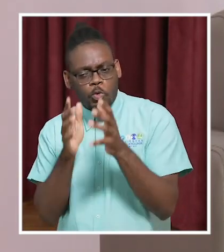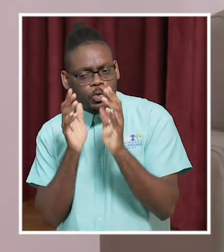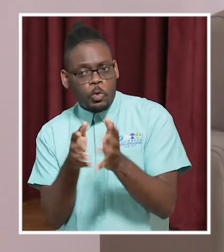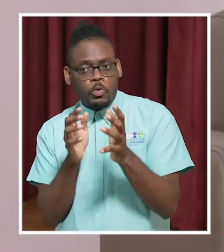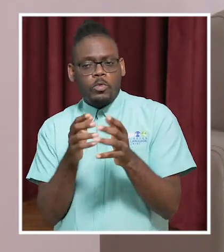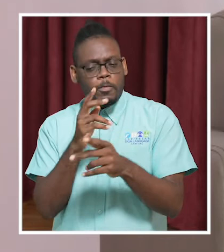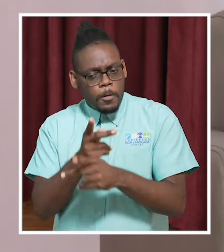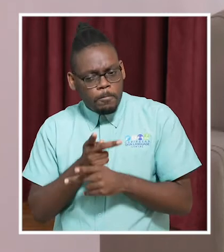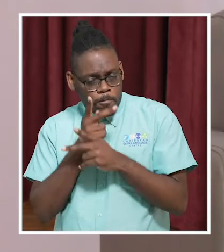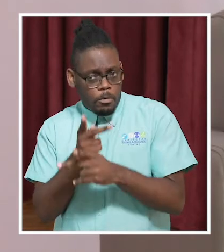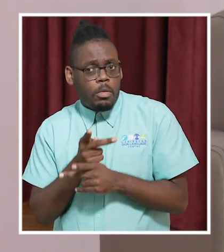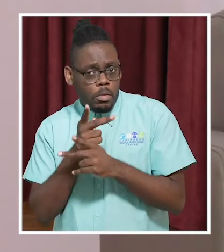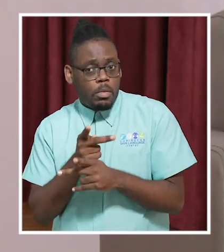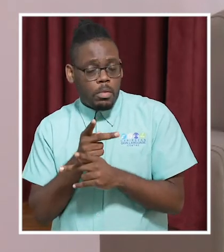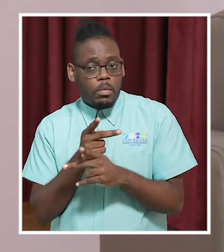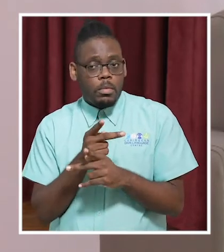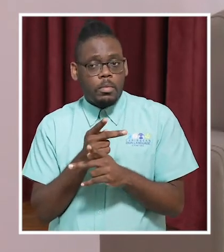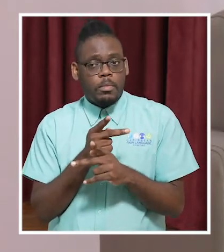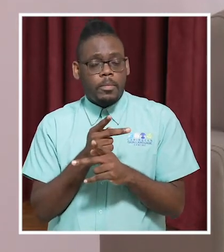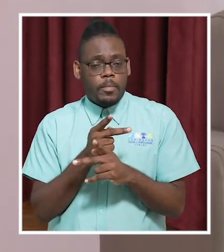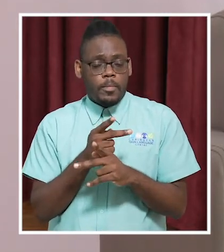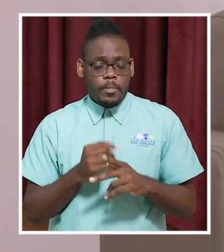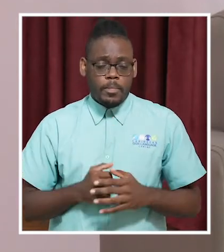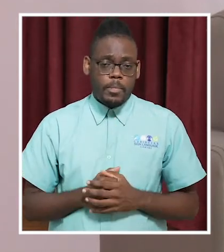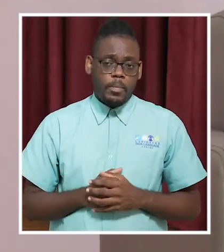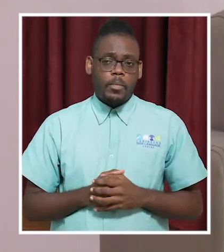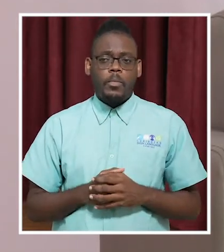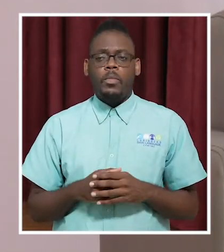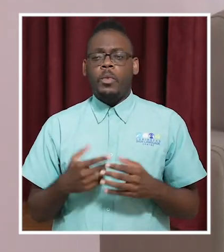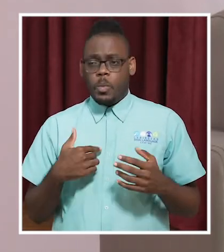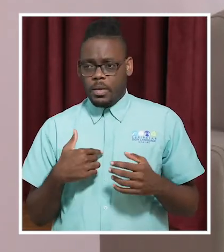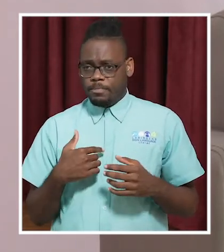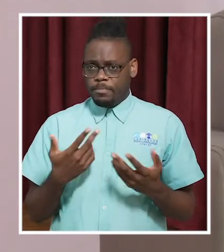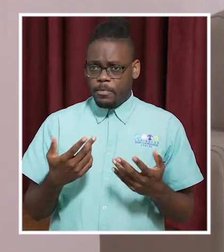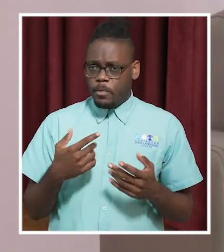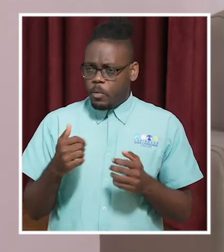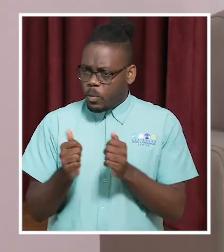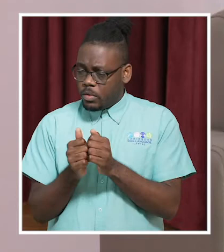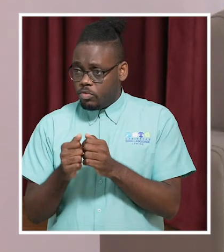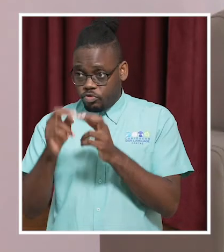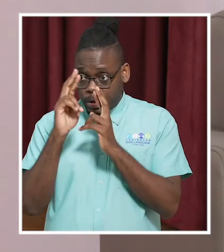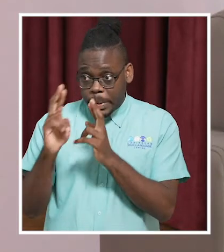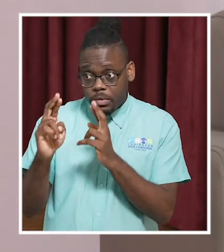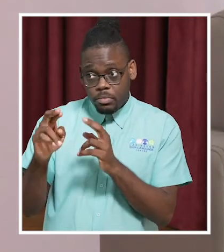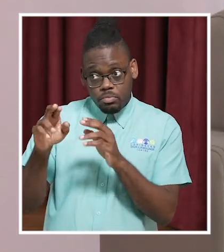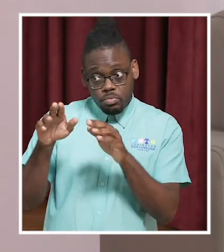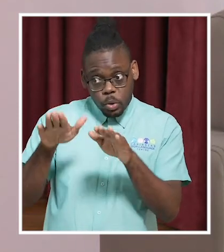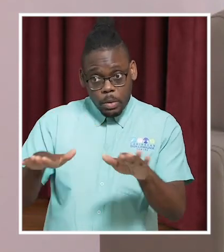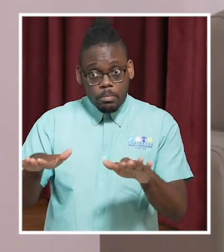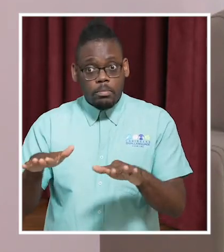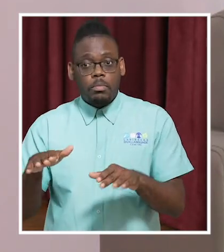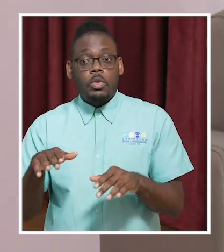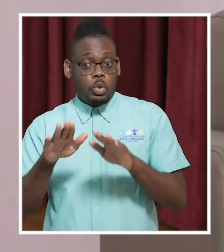with ADHD in a way that with respect, and the child will get a fair education